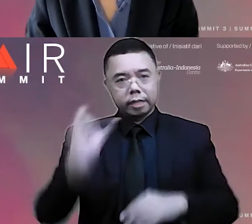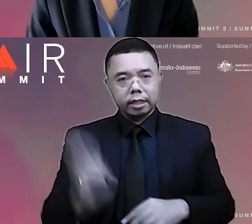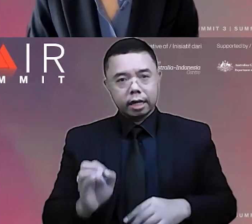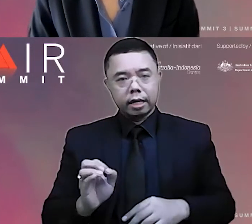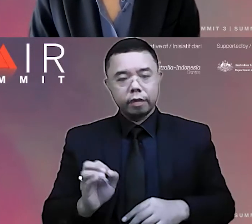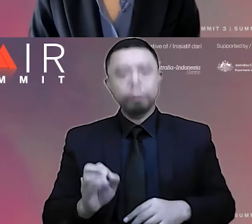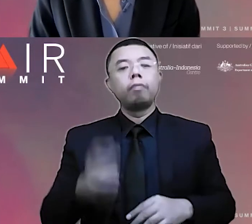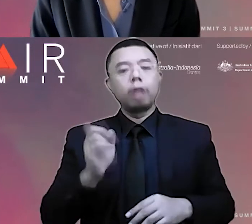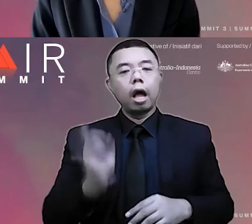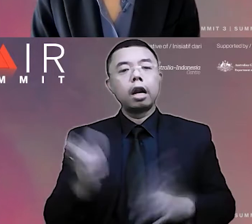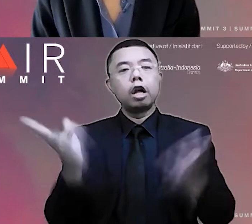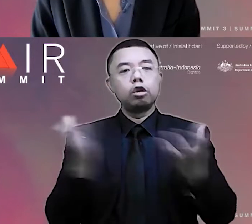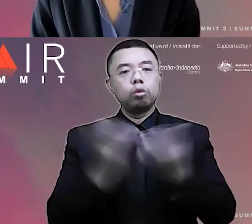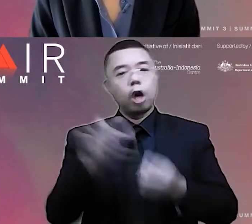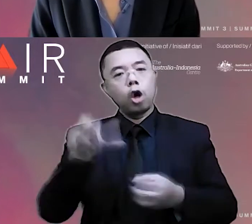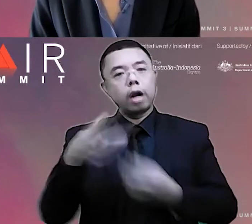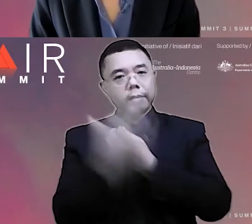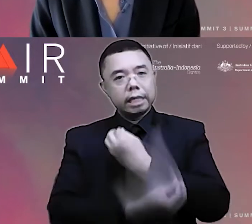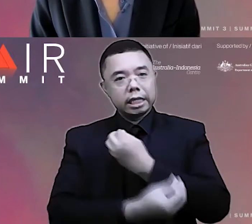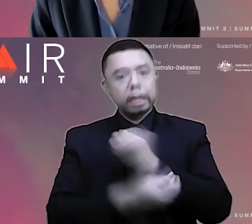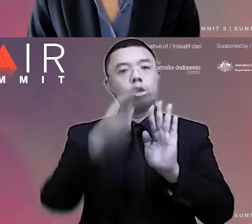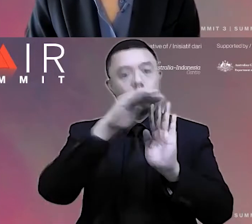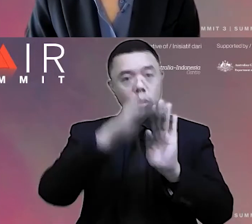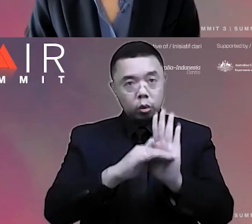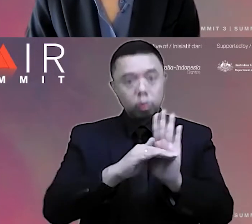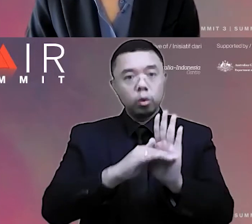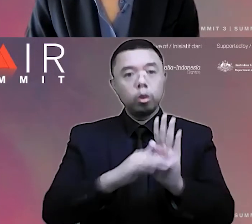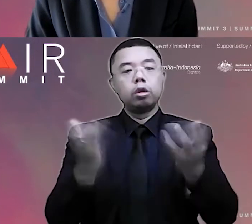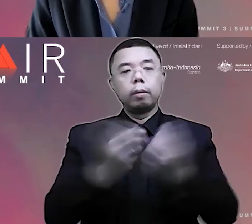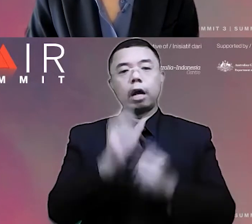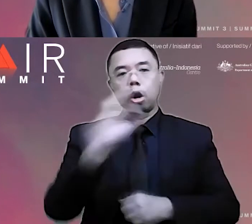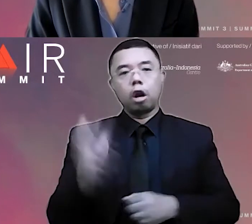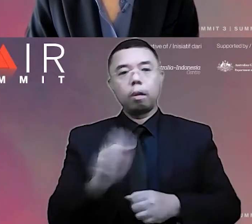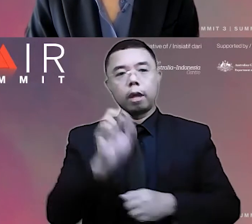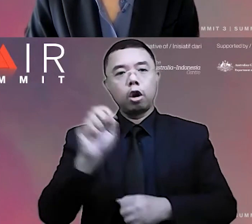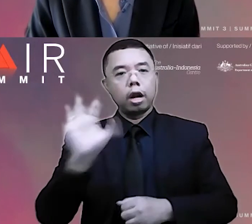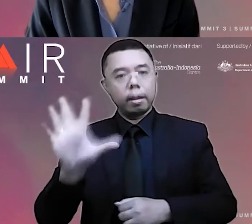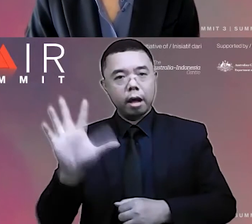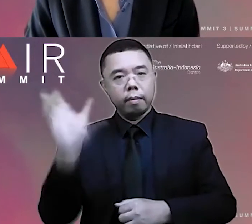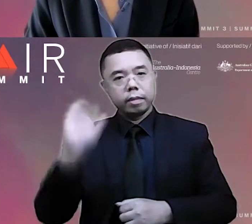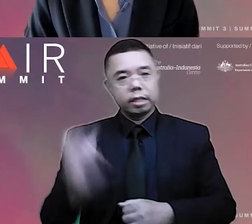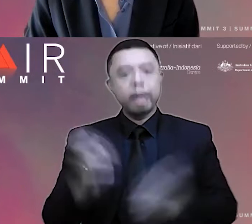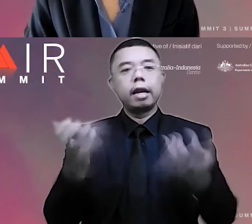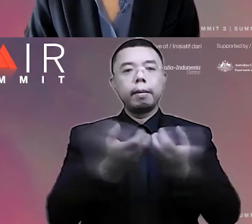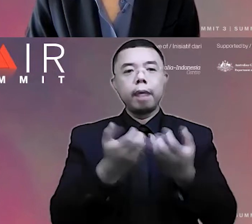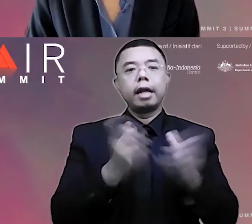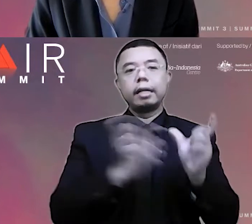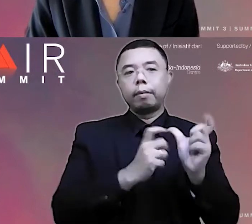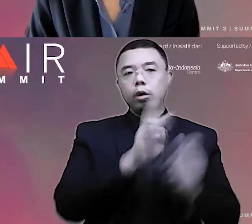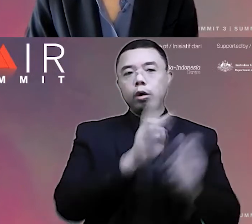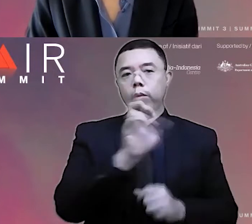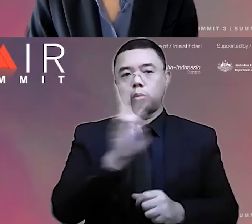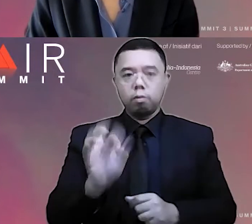2021 by 0.05 percentage point compared to September 2020. And the quality of human resources